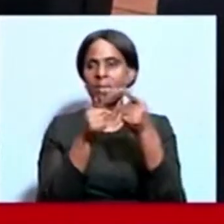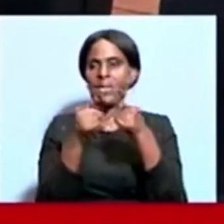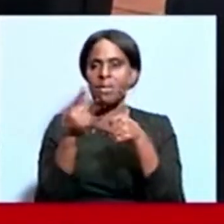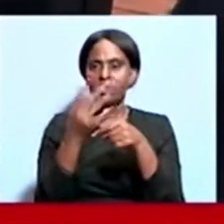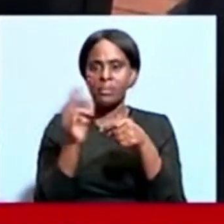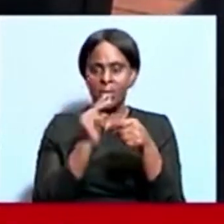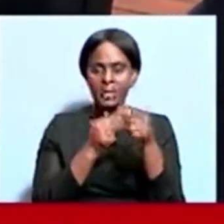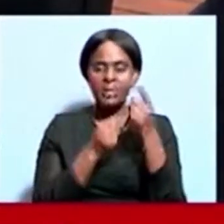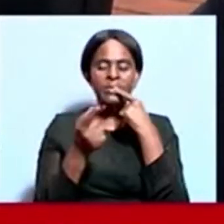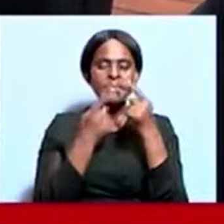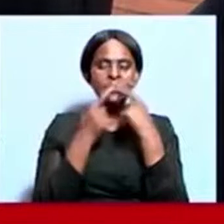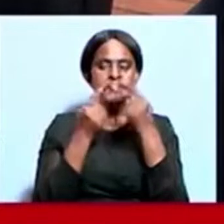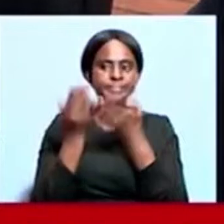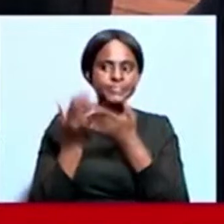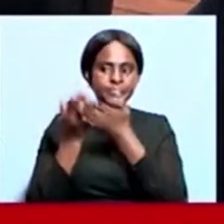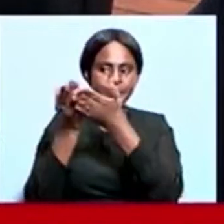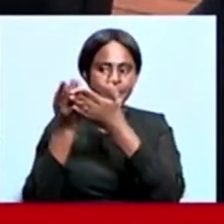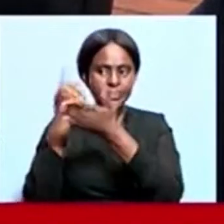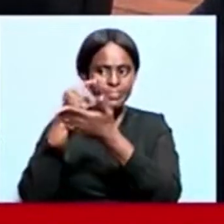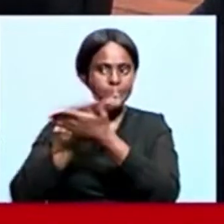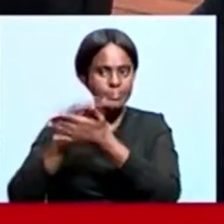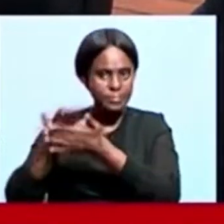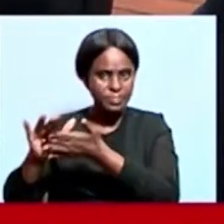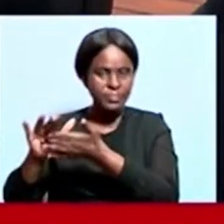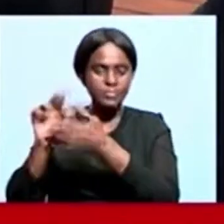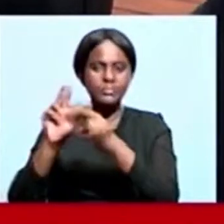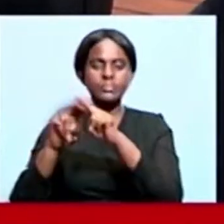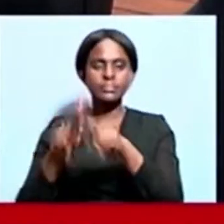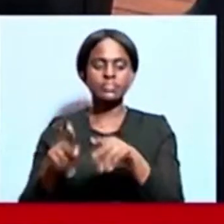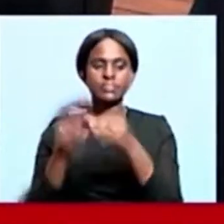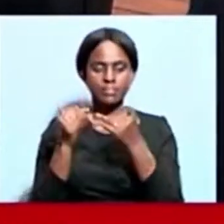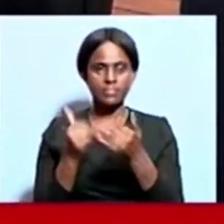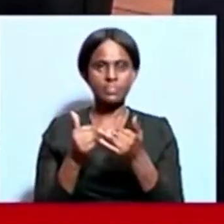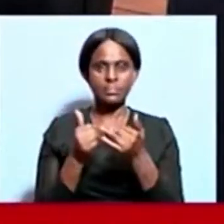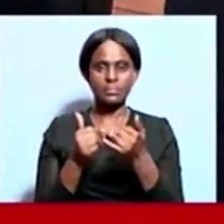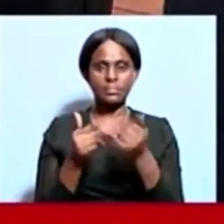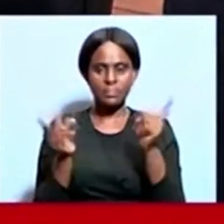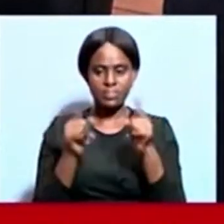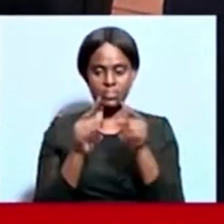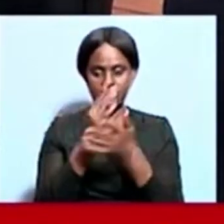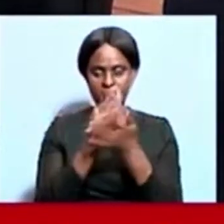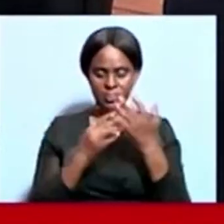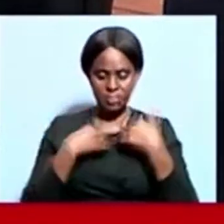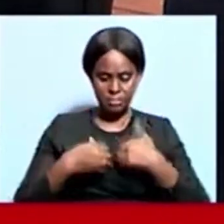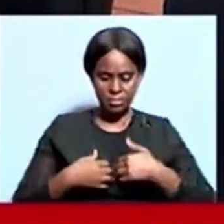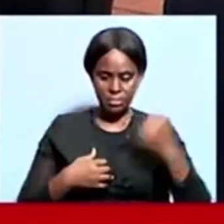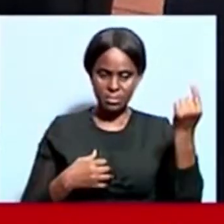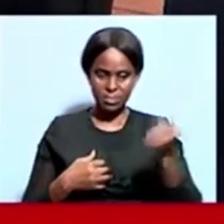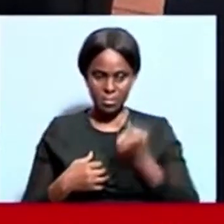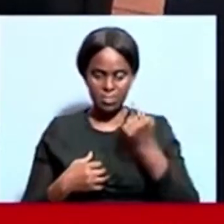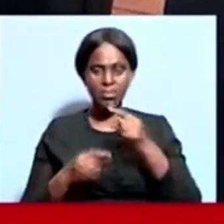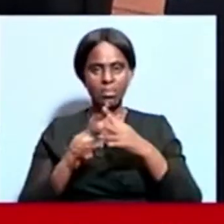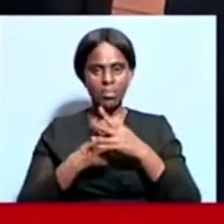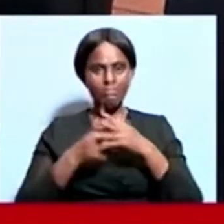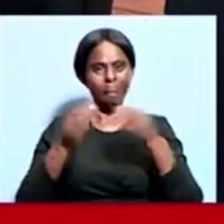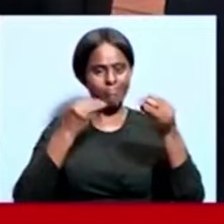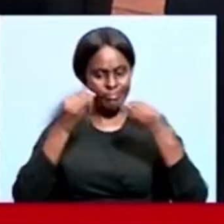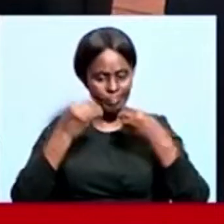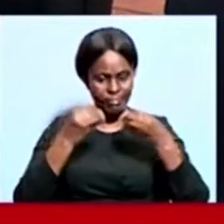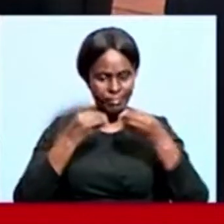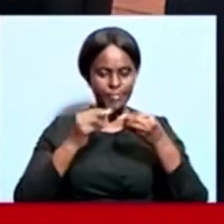we take for clearance, Chair. Now, when somebody comes here to start lecturing